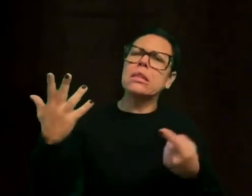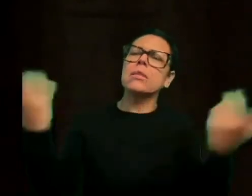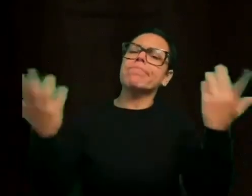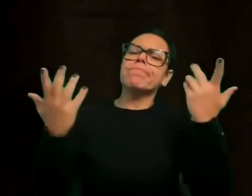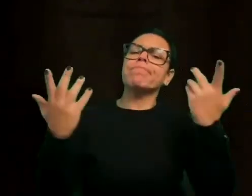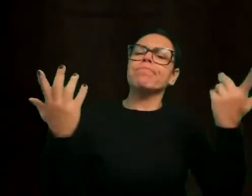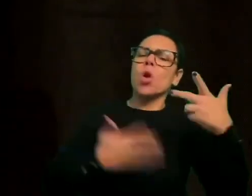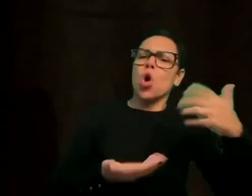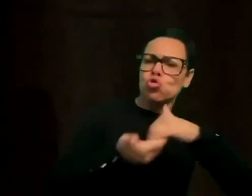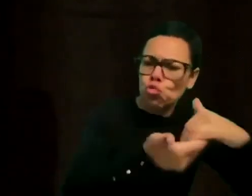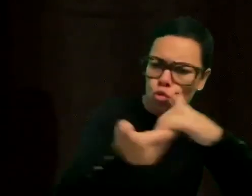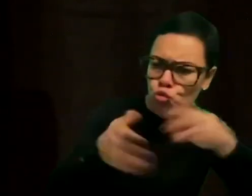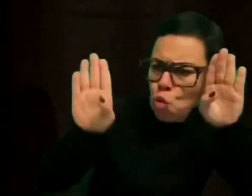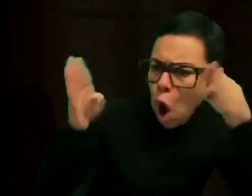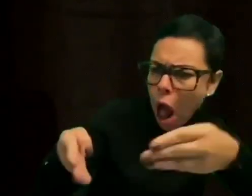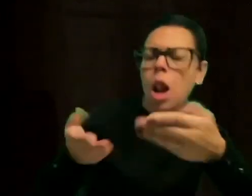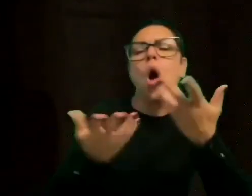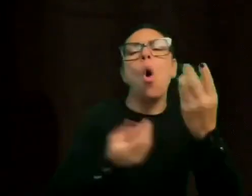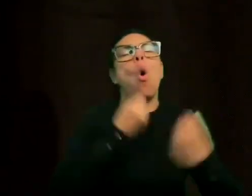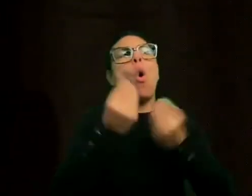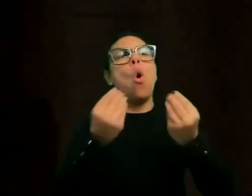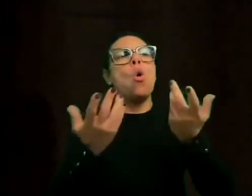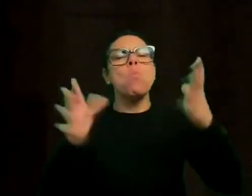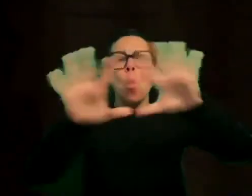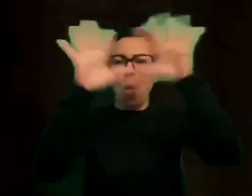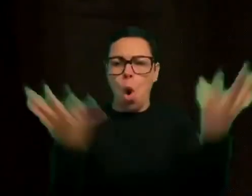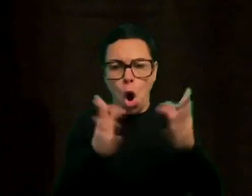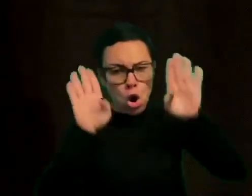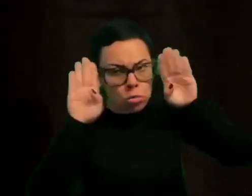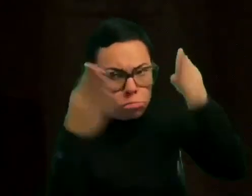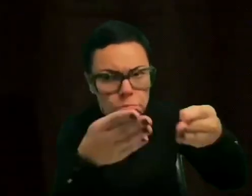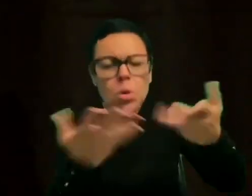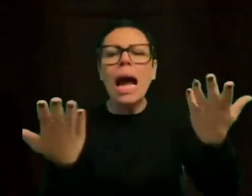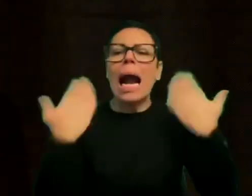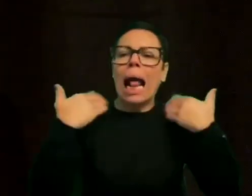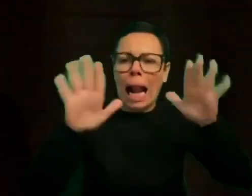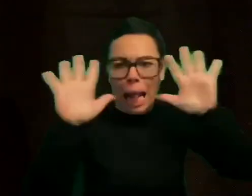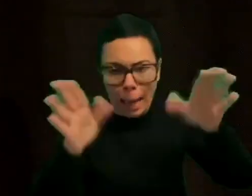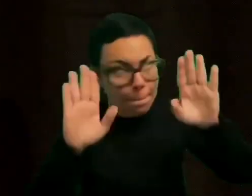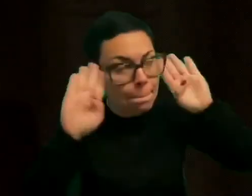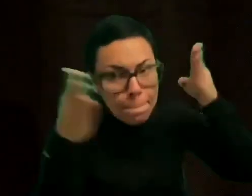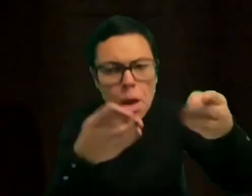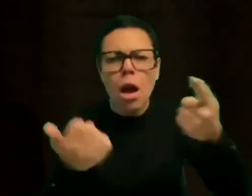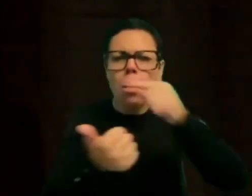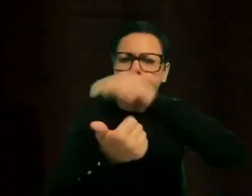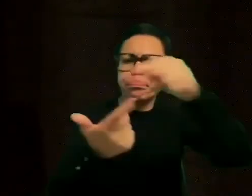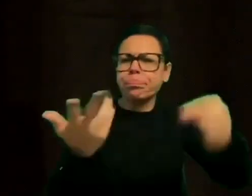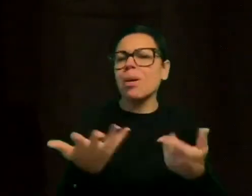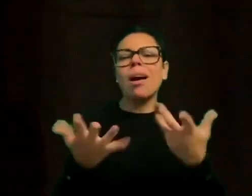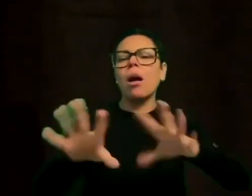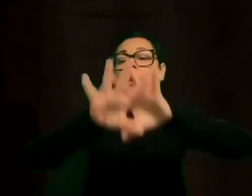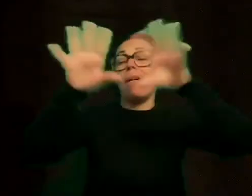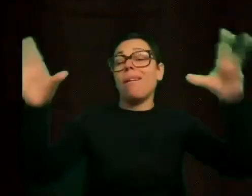The easy answer to that is all of that, of course, but you cannot always do everything,